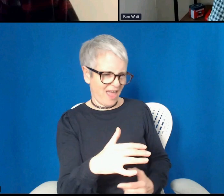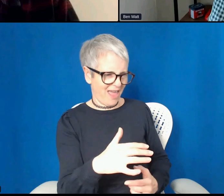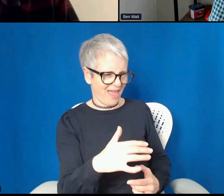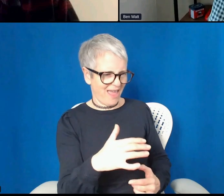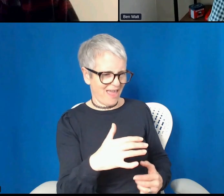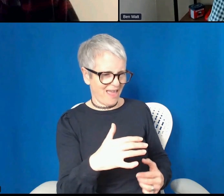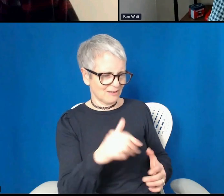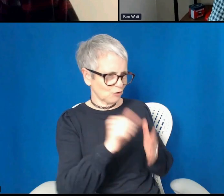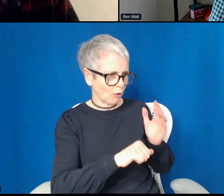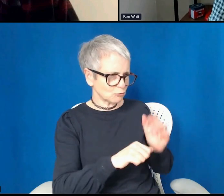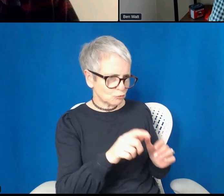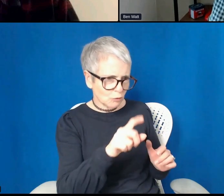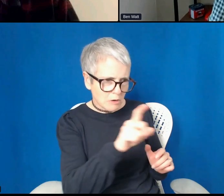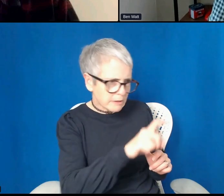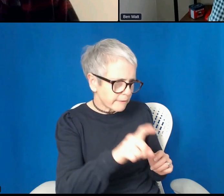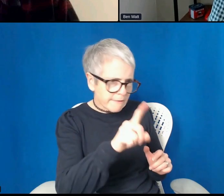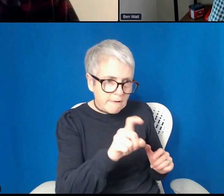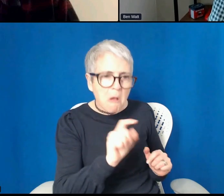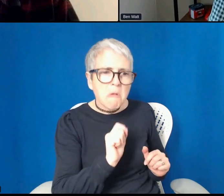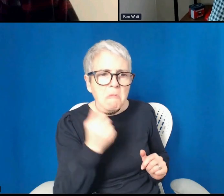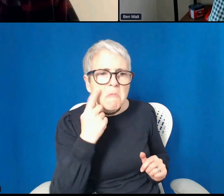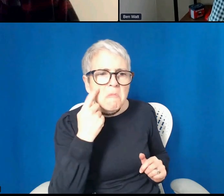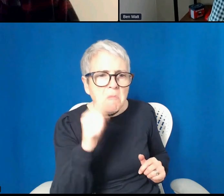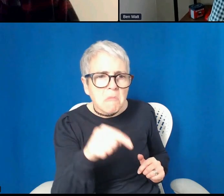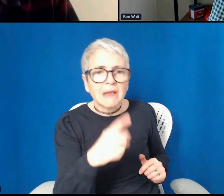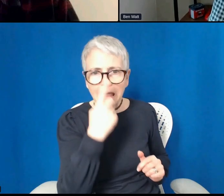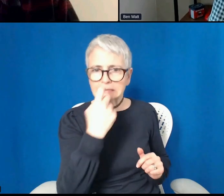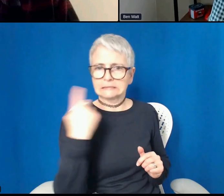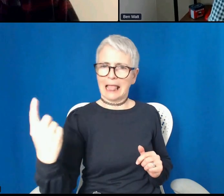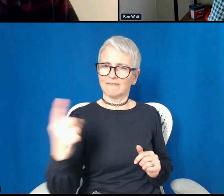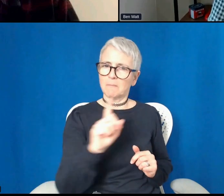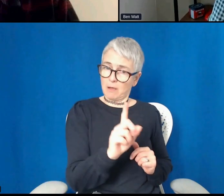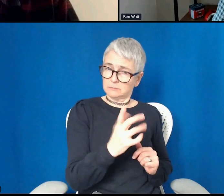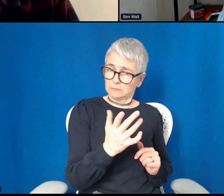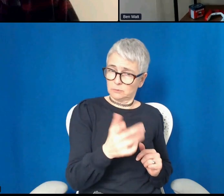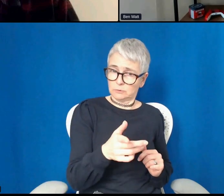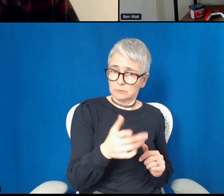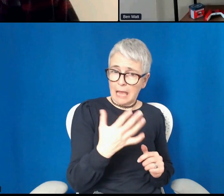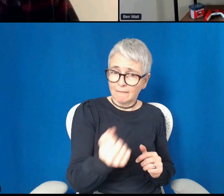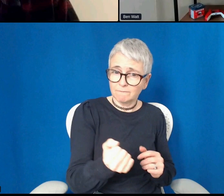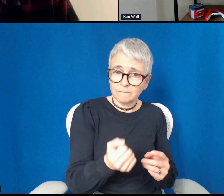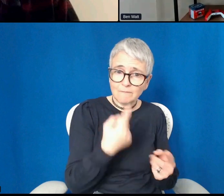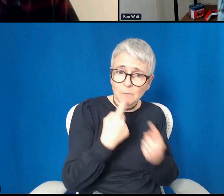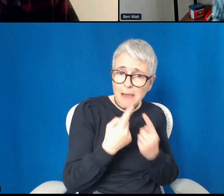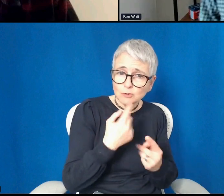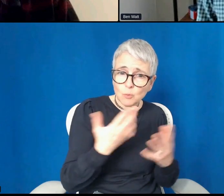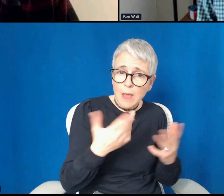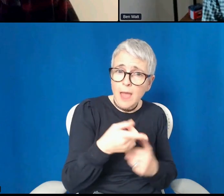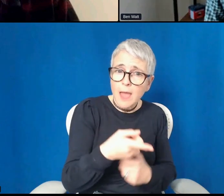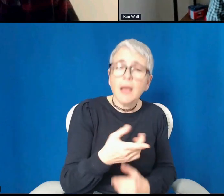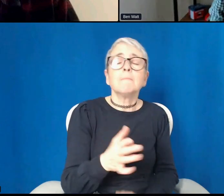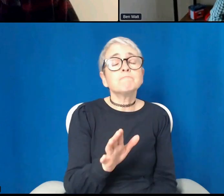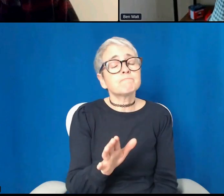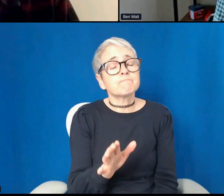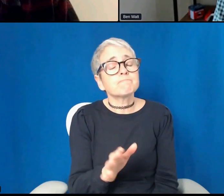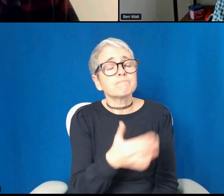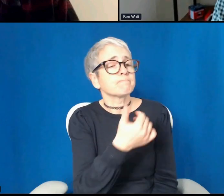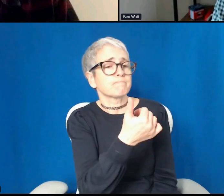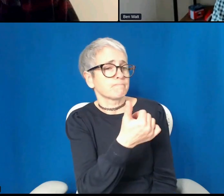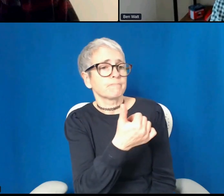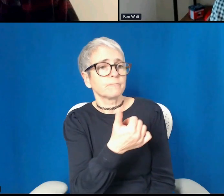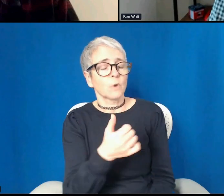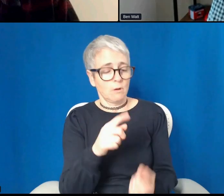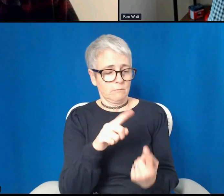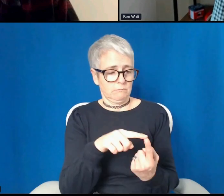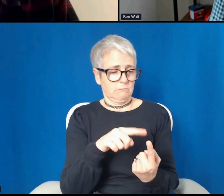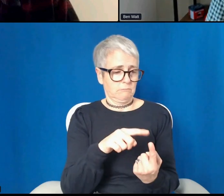fairly intuitive, but is there any kind of resources or anything that you would direct people towards? Yeah, so we have a couple of places. One